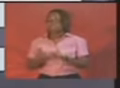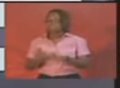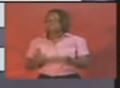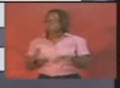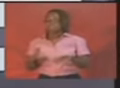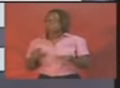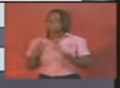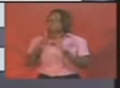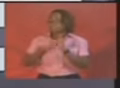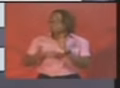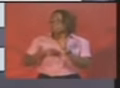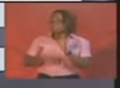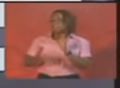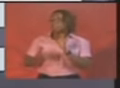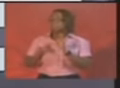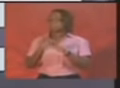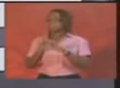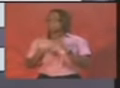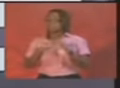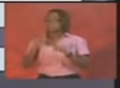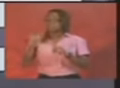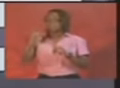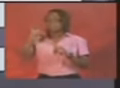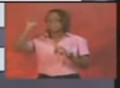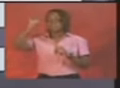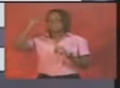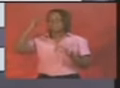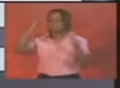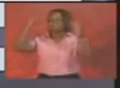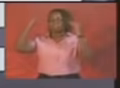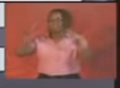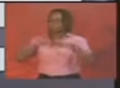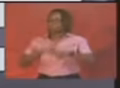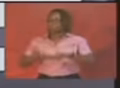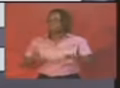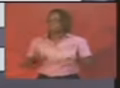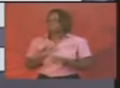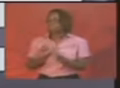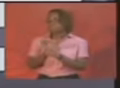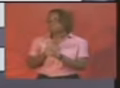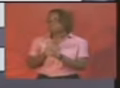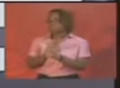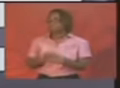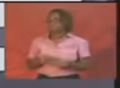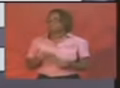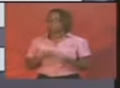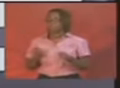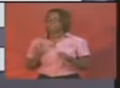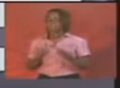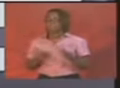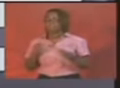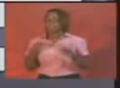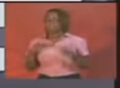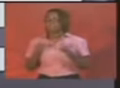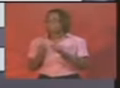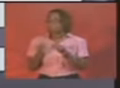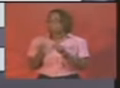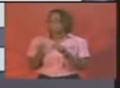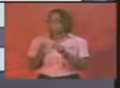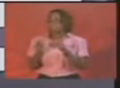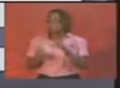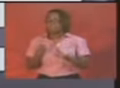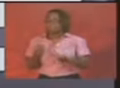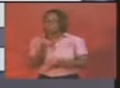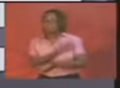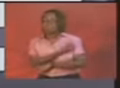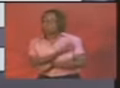that increased transference. But the fact is that once we have herd immunity going through, as we vaccinate more, then we